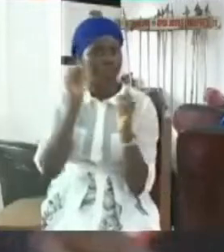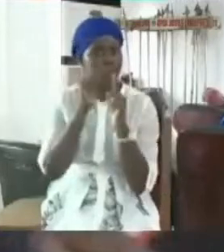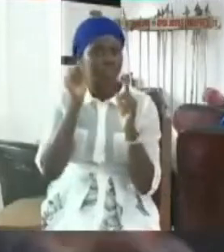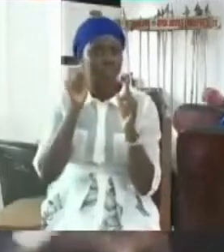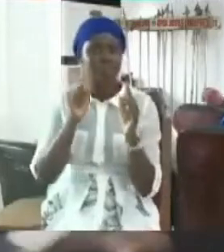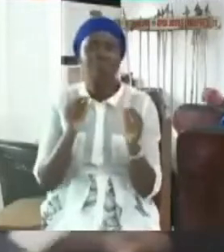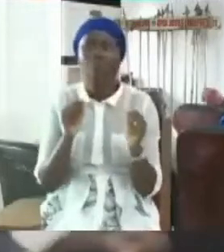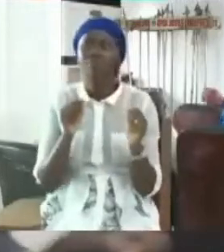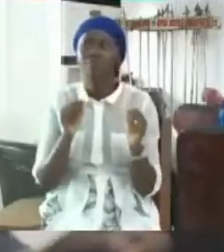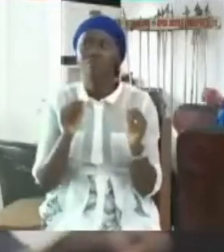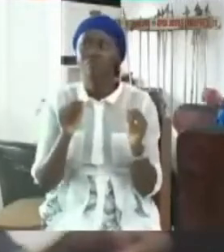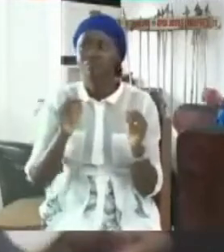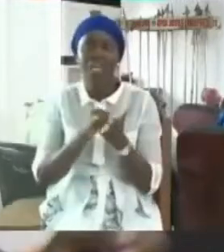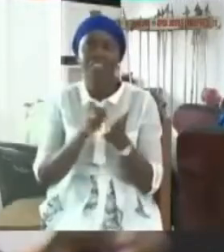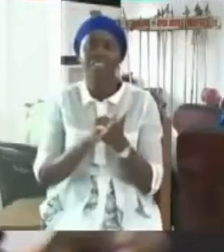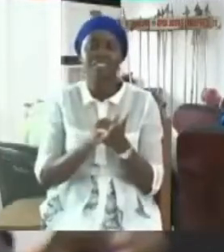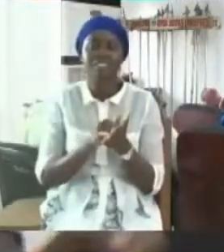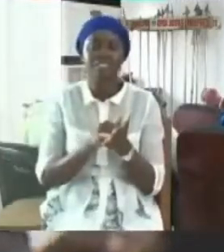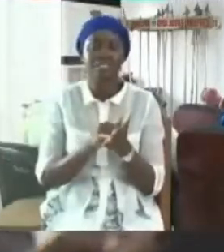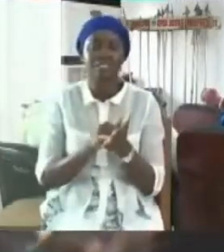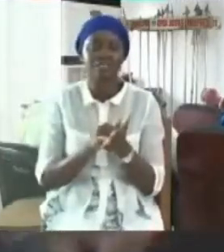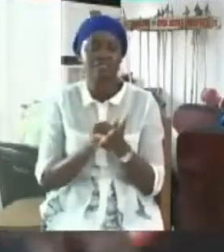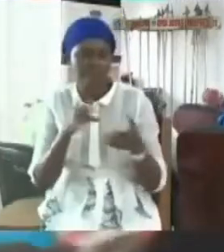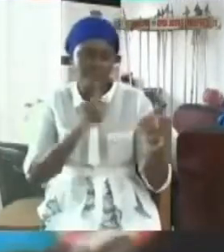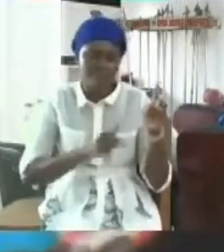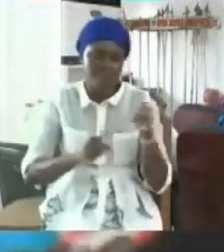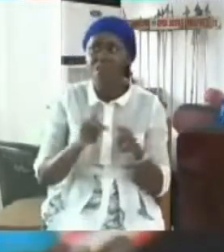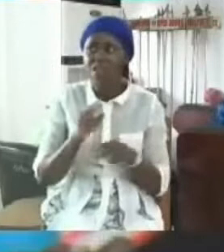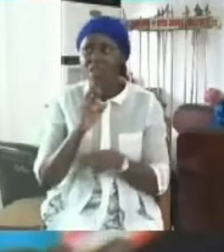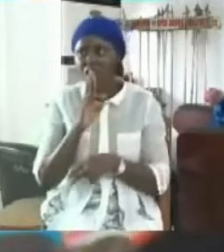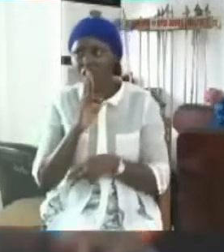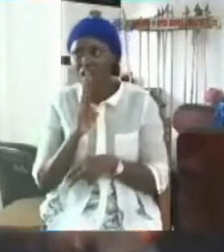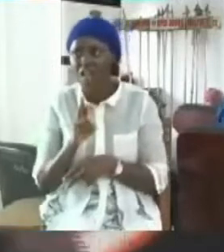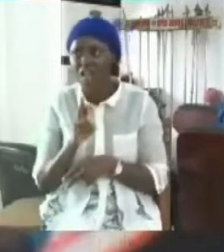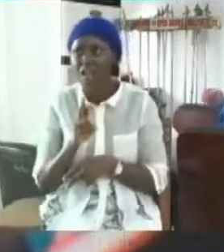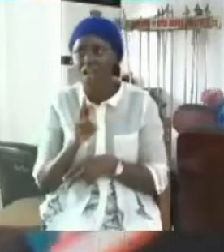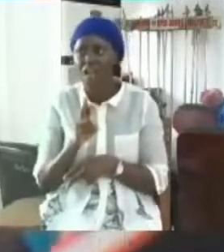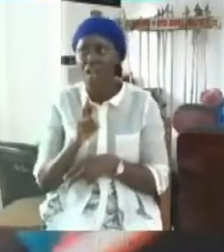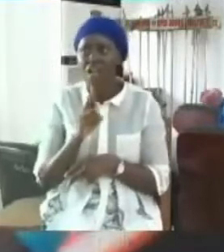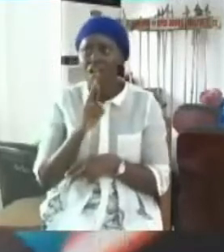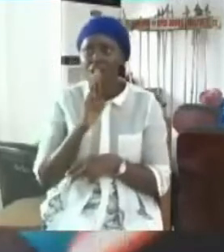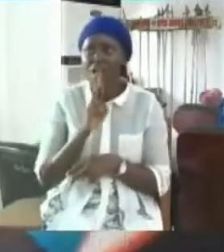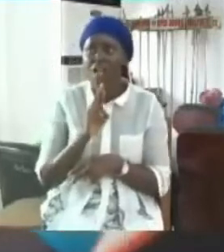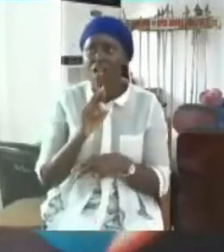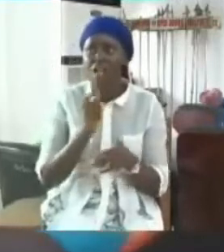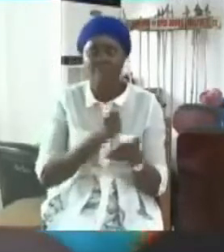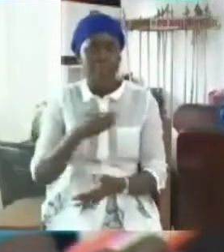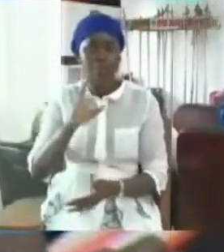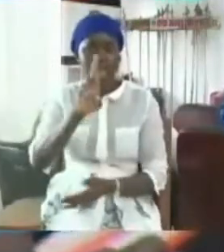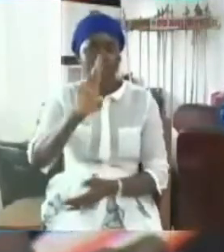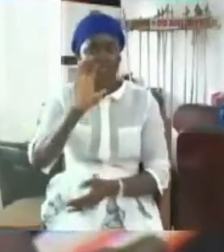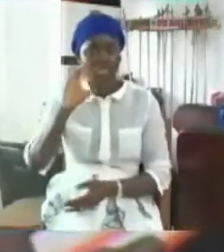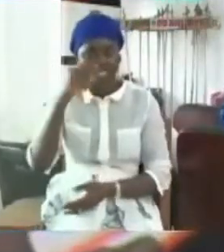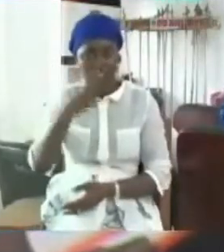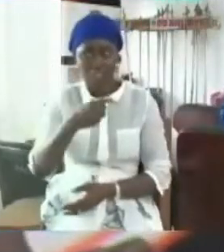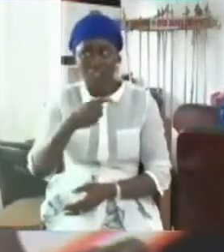I understand that some people have been writing all manners of articles. Let me